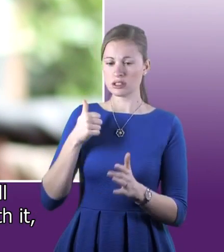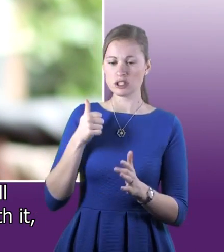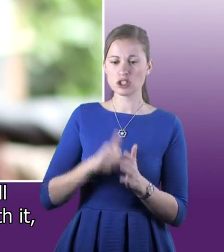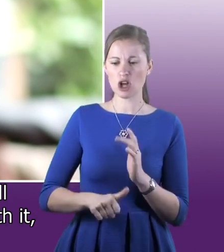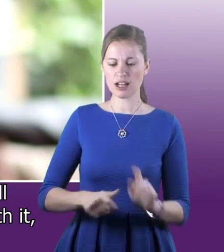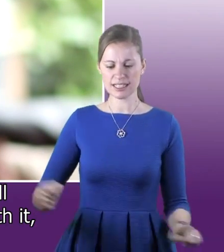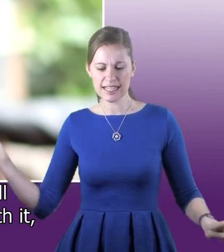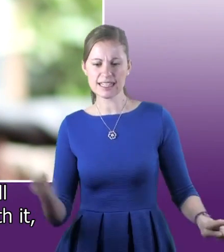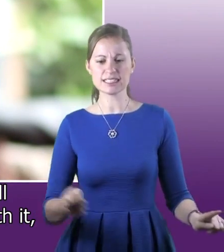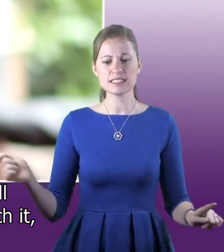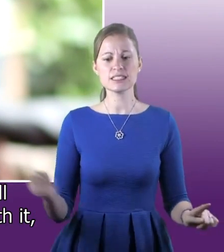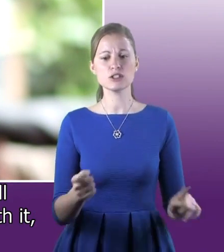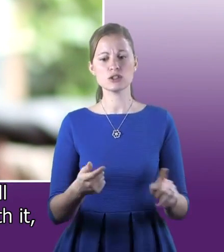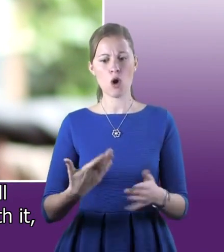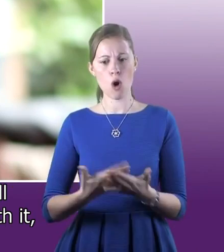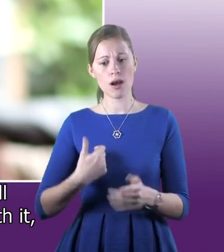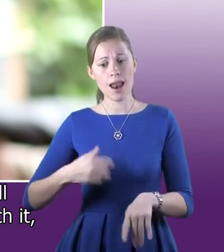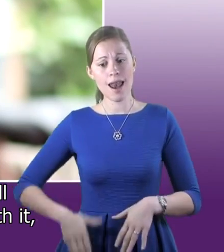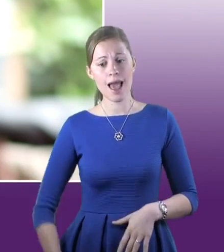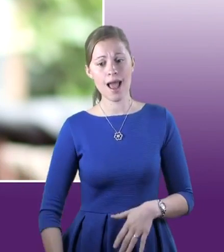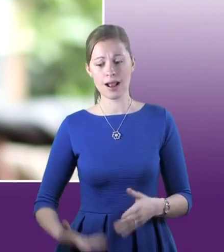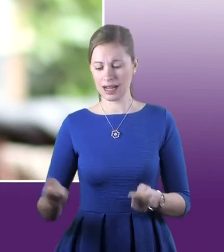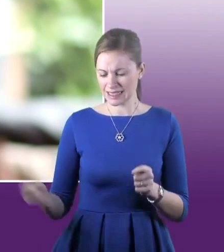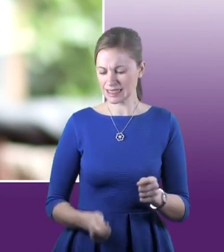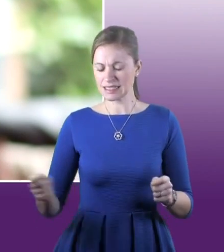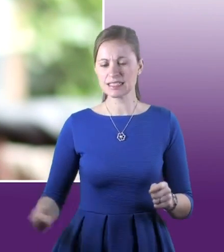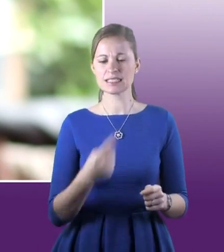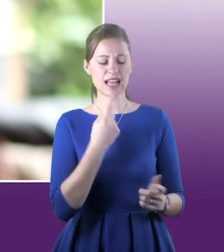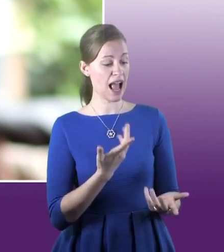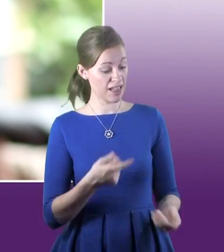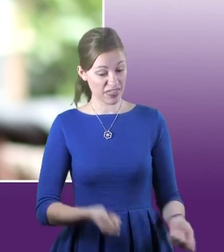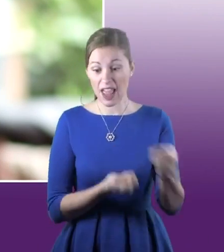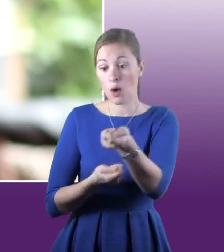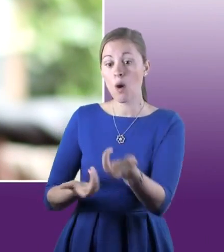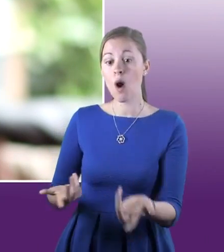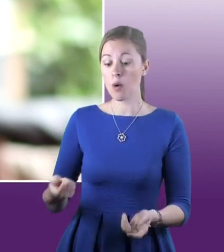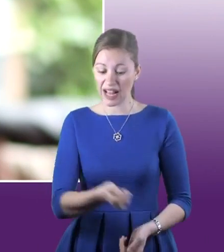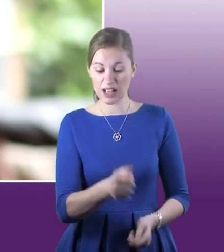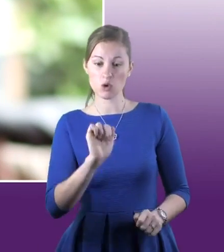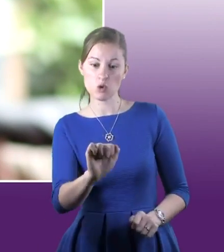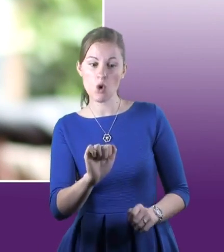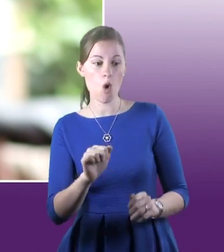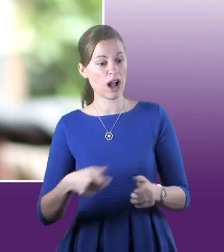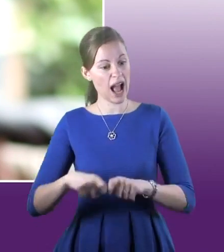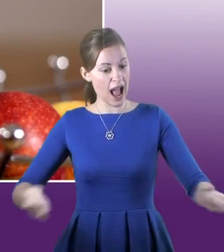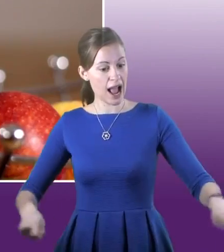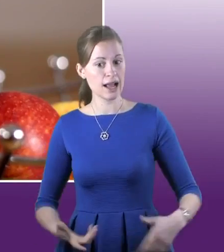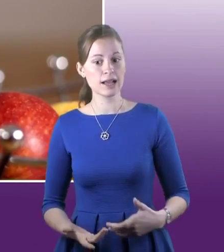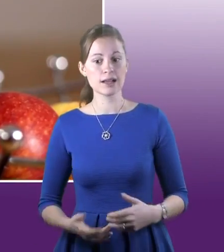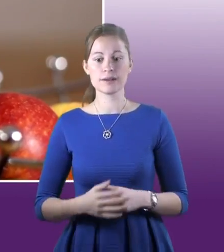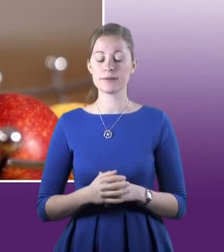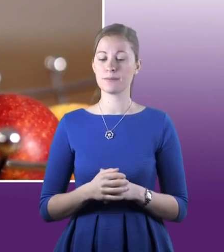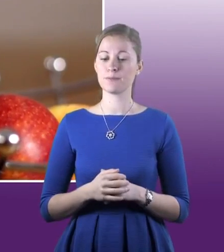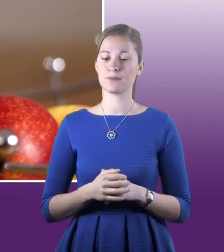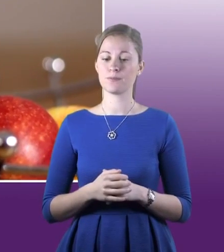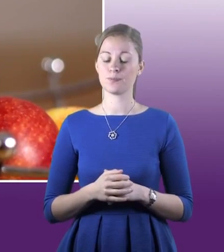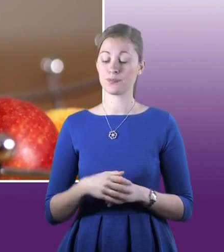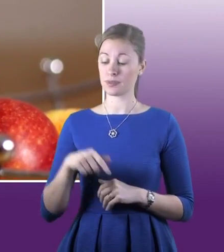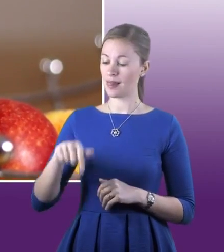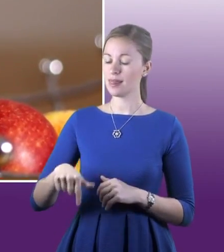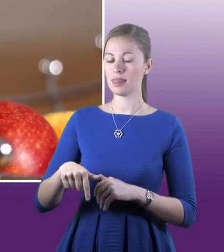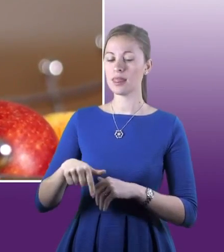started hitting me on the legs with it, saying, here it is, here's your ruddy cane. It was around